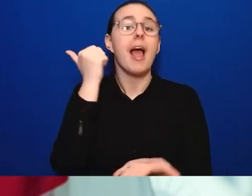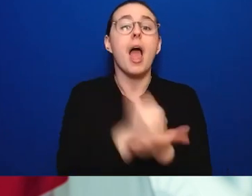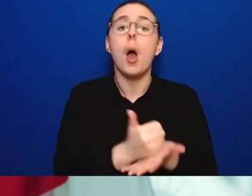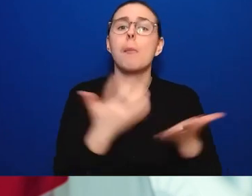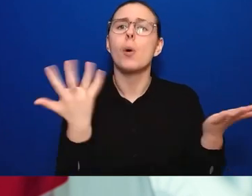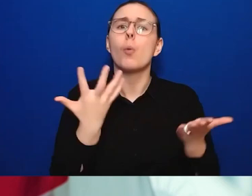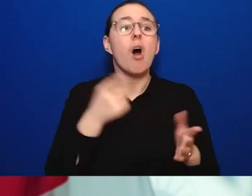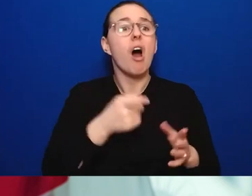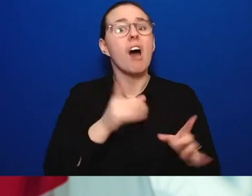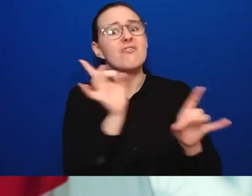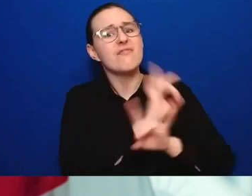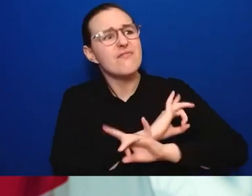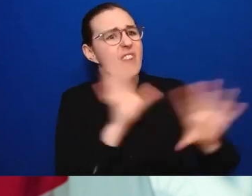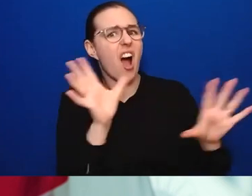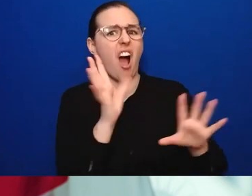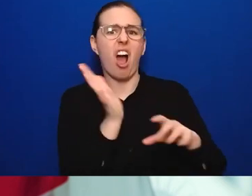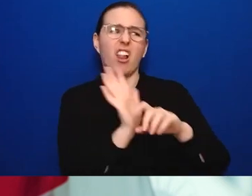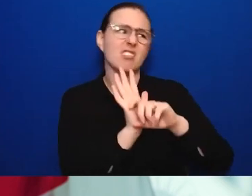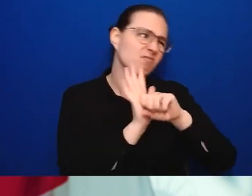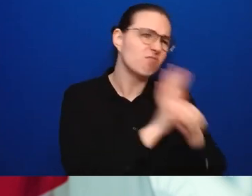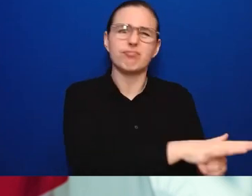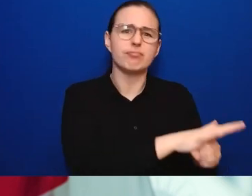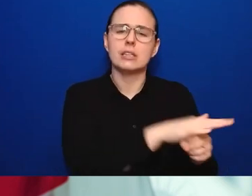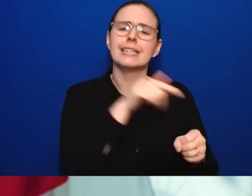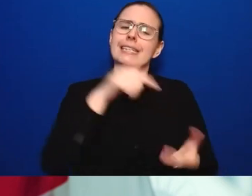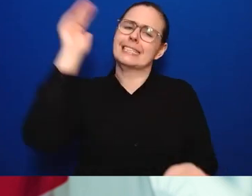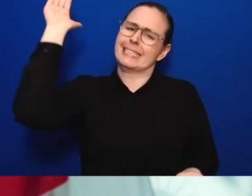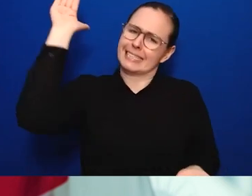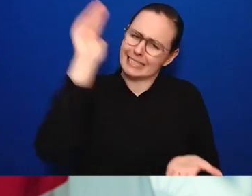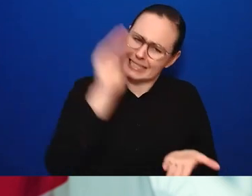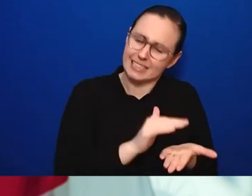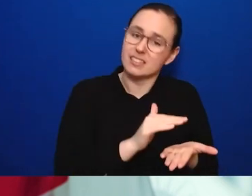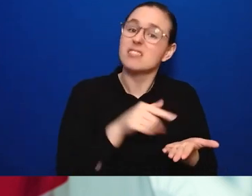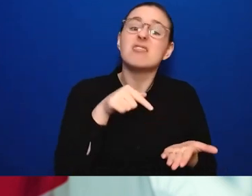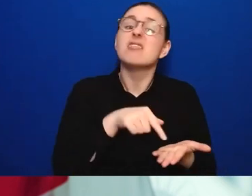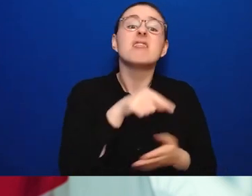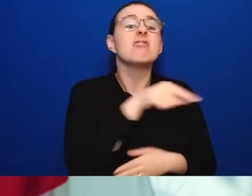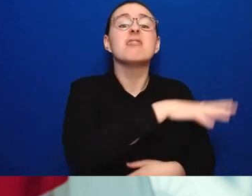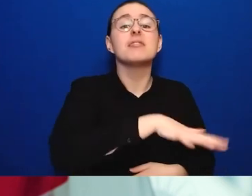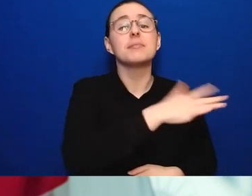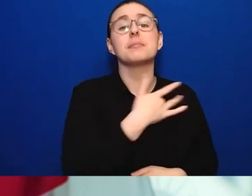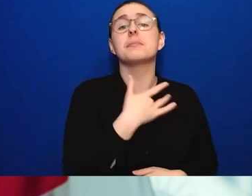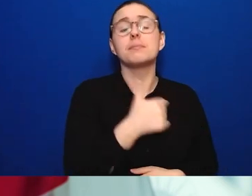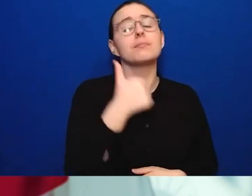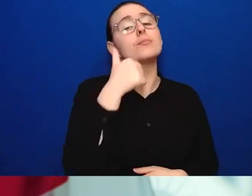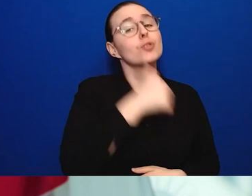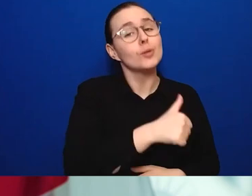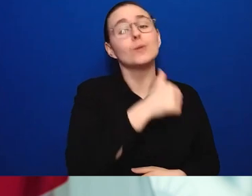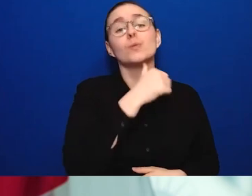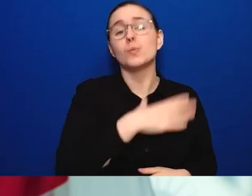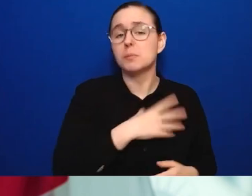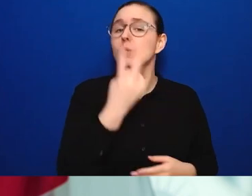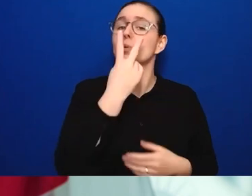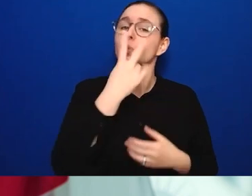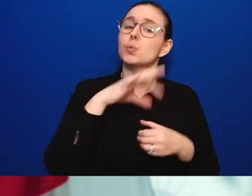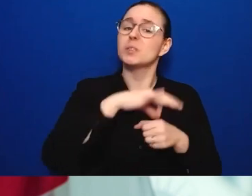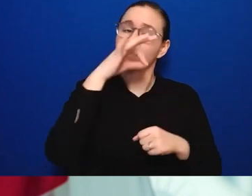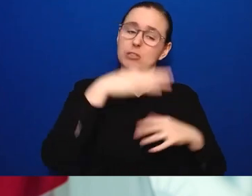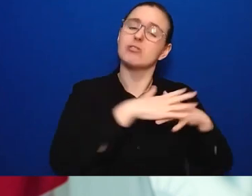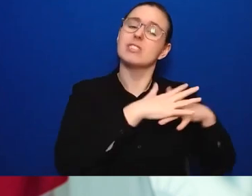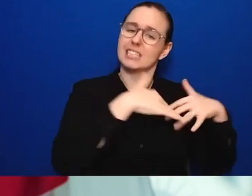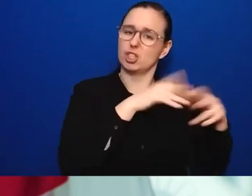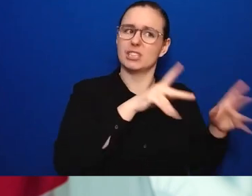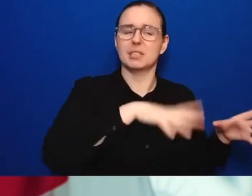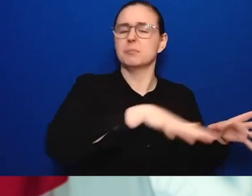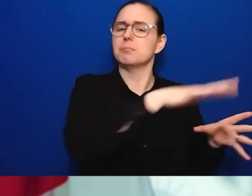people. The path forward is also reflected in Action 3.8 of BC's Declaration on the